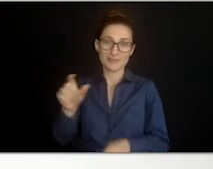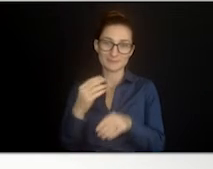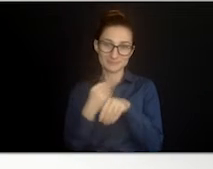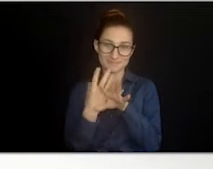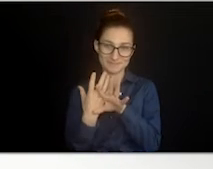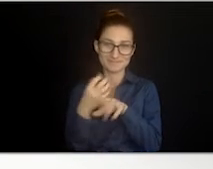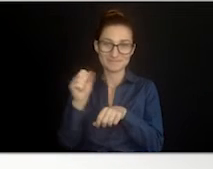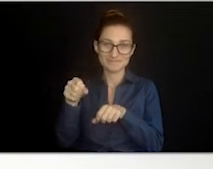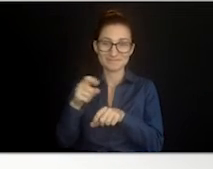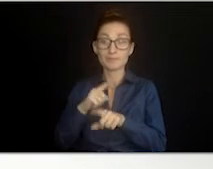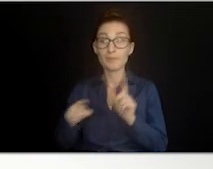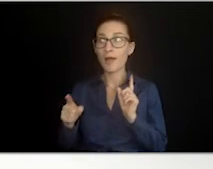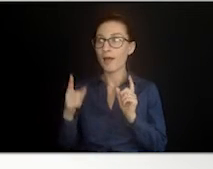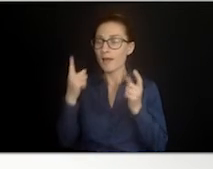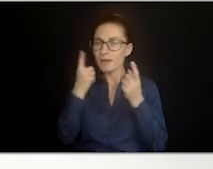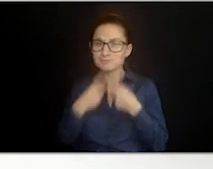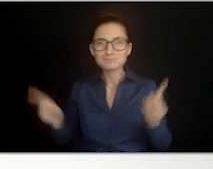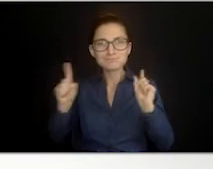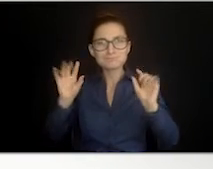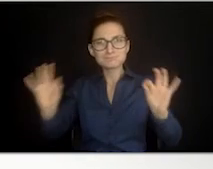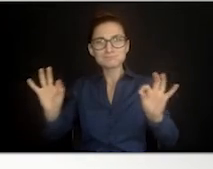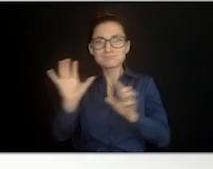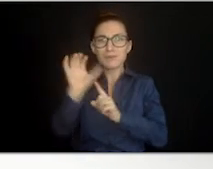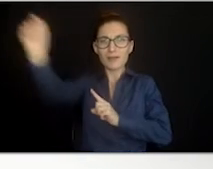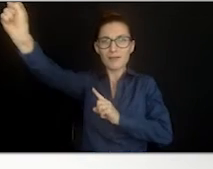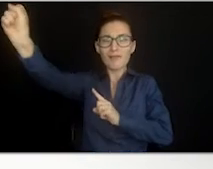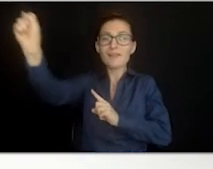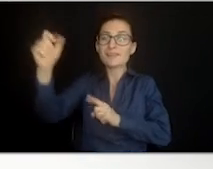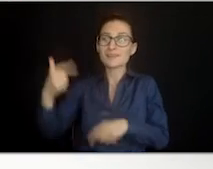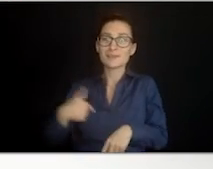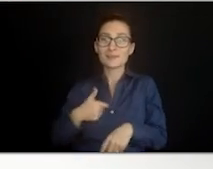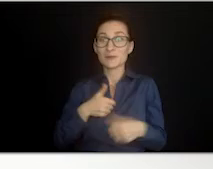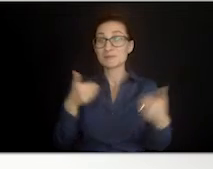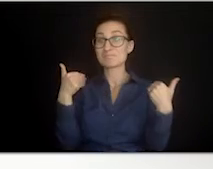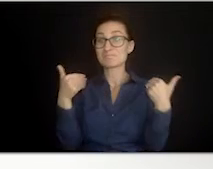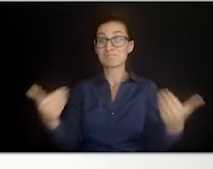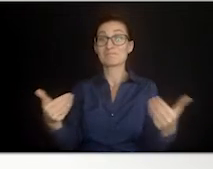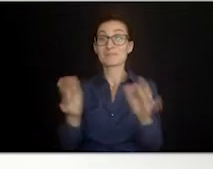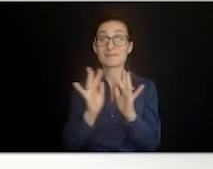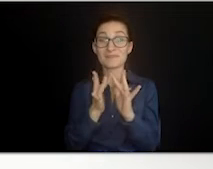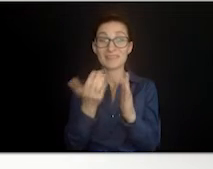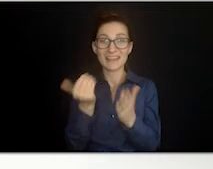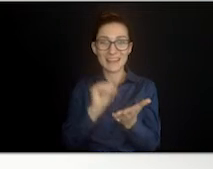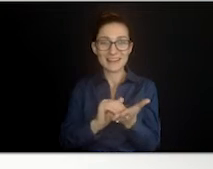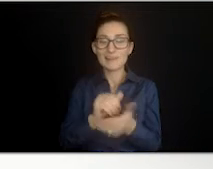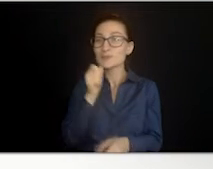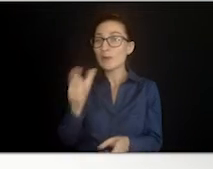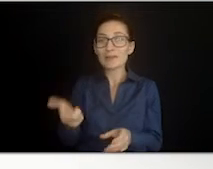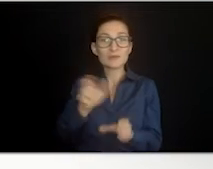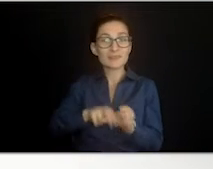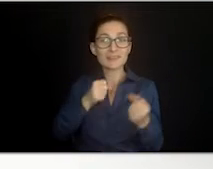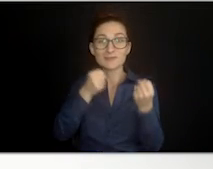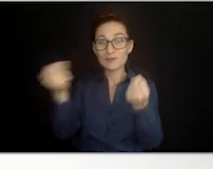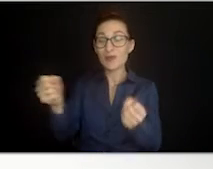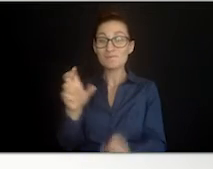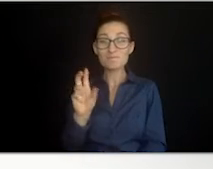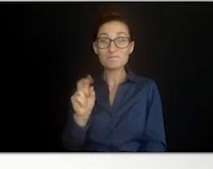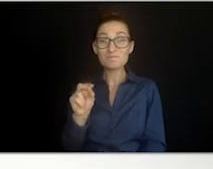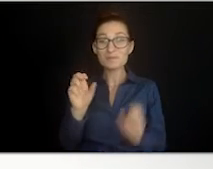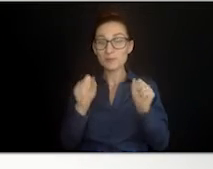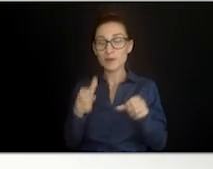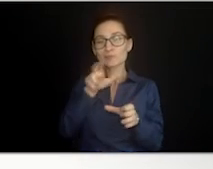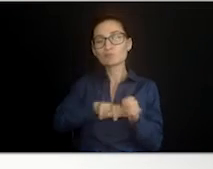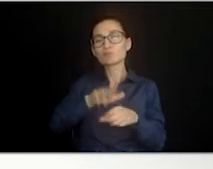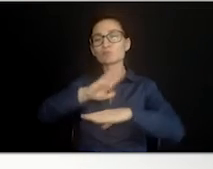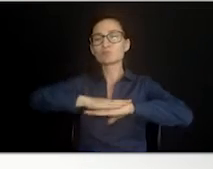such a success that we're doing it again virtually this year. So you don't even have to get in your car. You can sit at home on your computer and do all the cool,